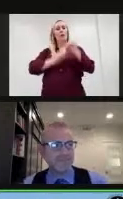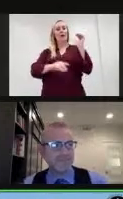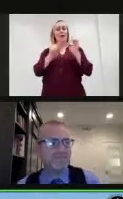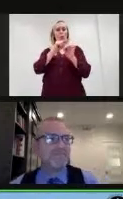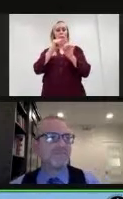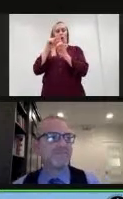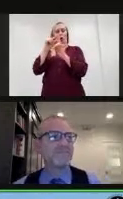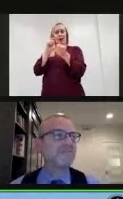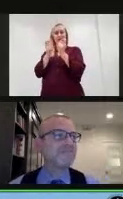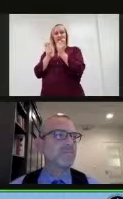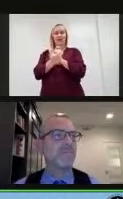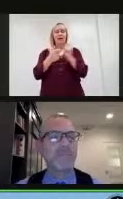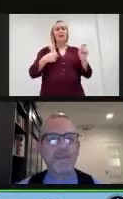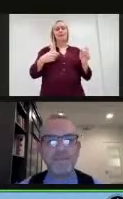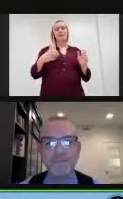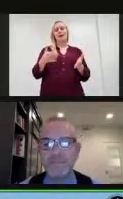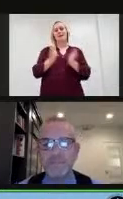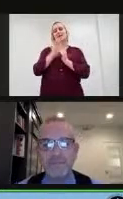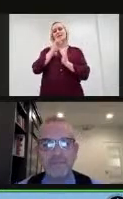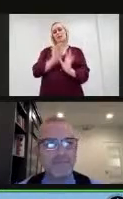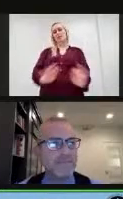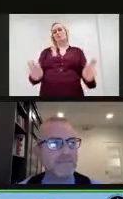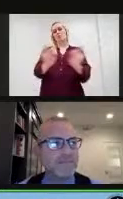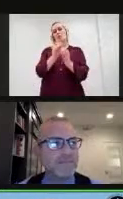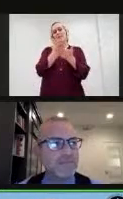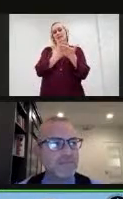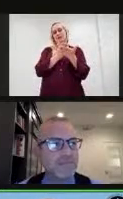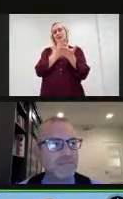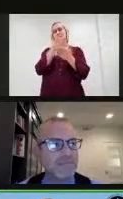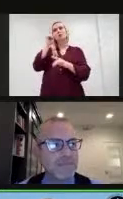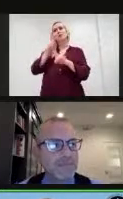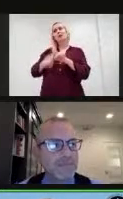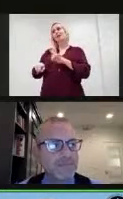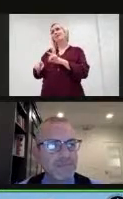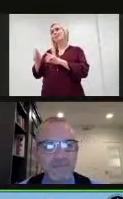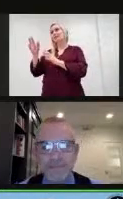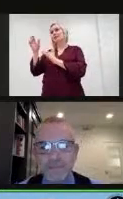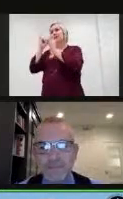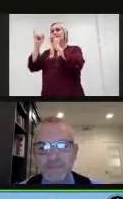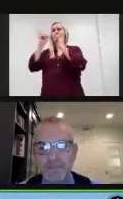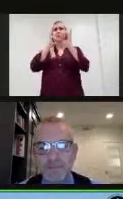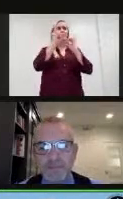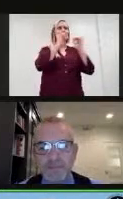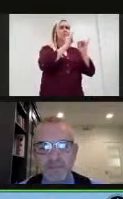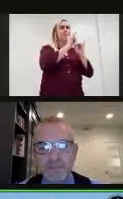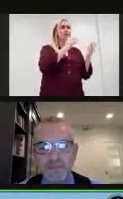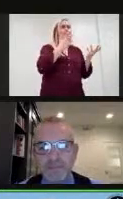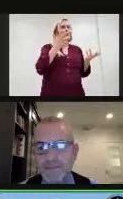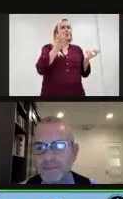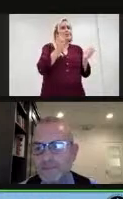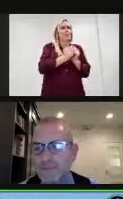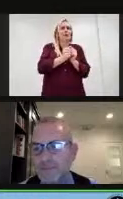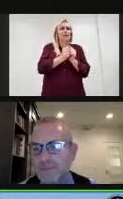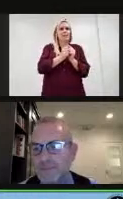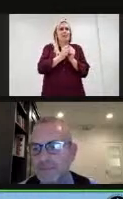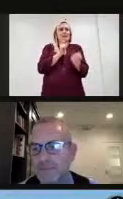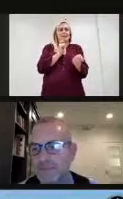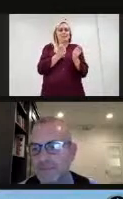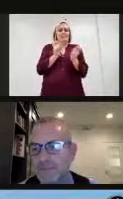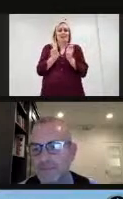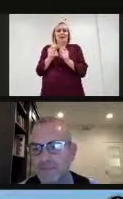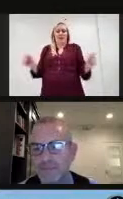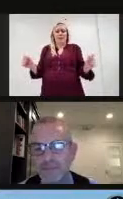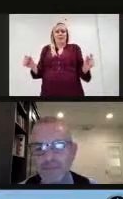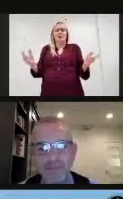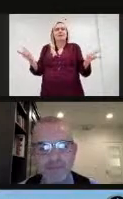I'm looking for the important elements, because ultimately you can't go around interviewing people with and or grammar ways. You just have to take